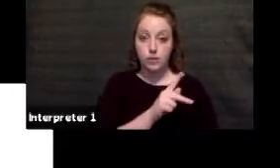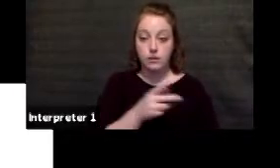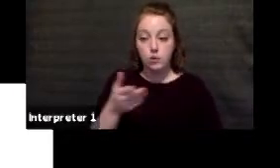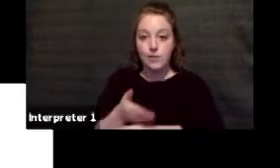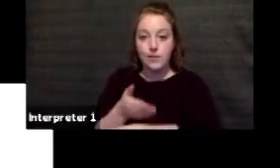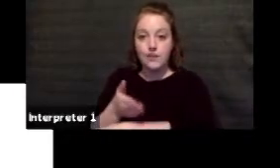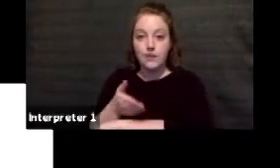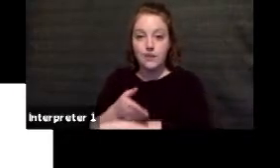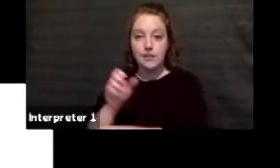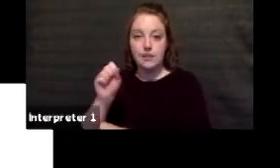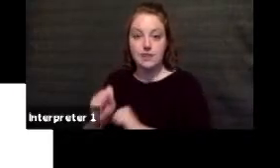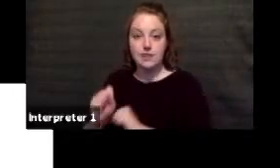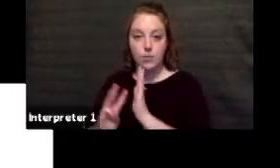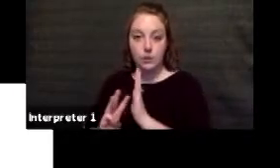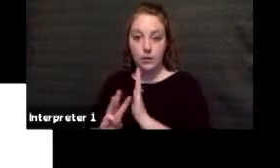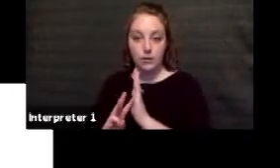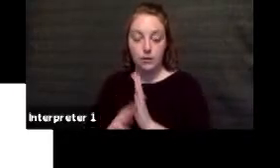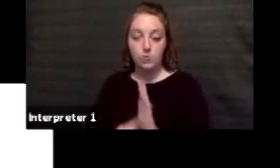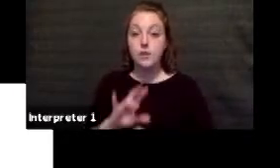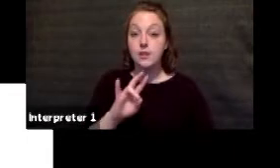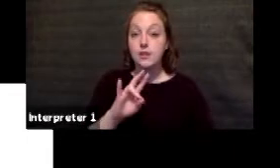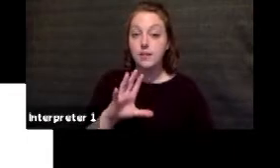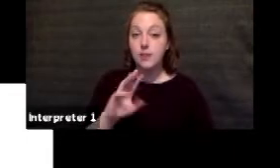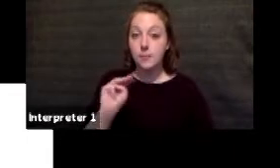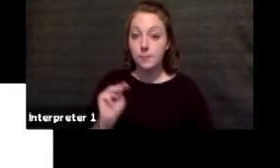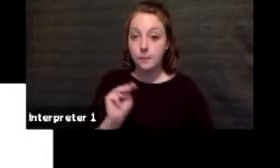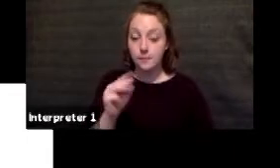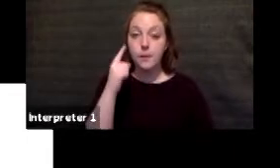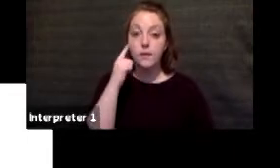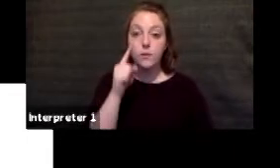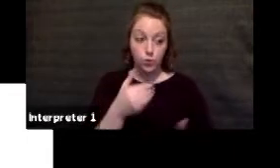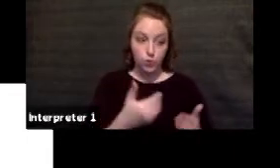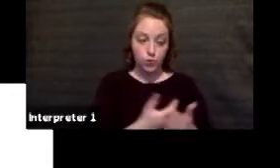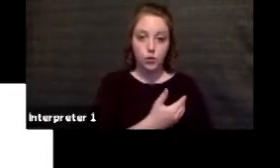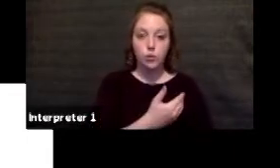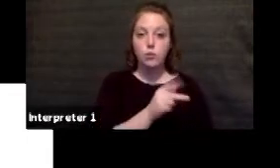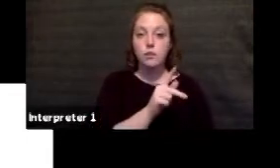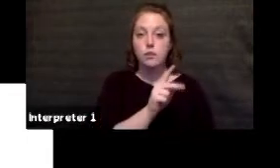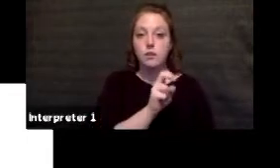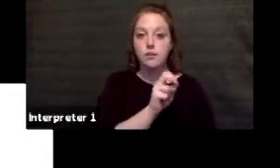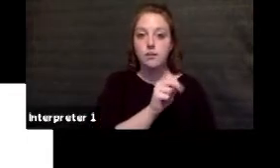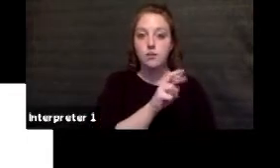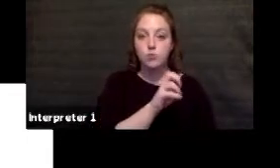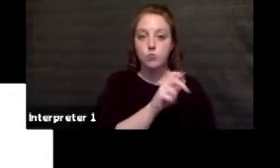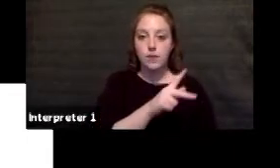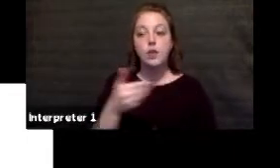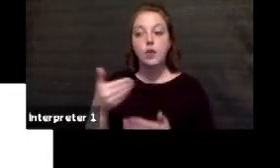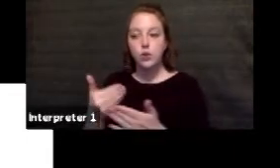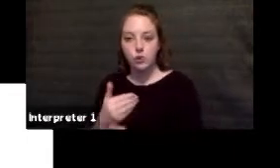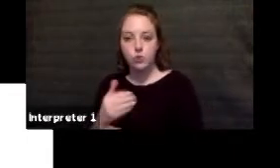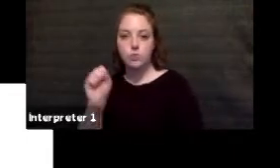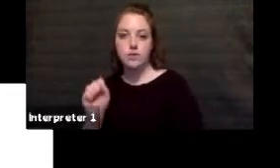Waco. And the $75 million leans towards two new facilities, one for Kendrick and one for South Waco.